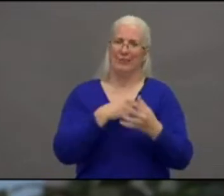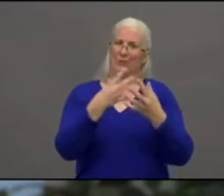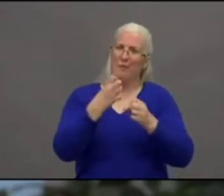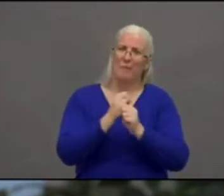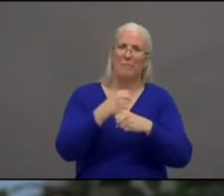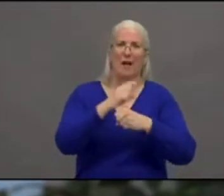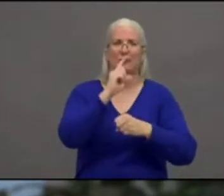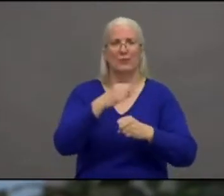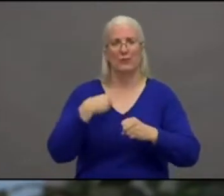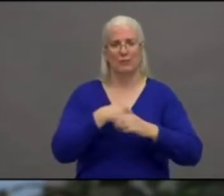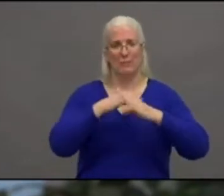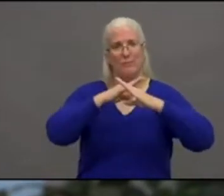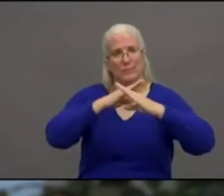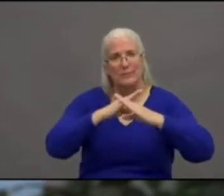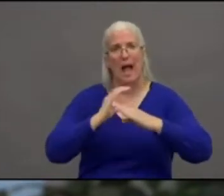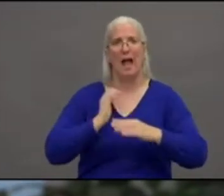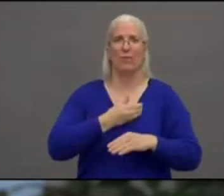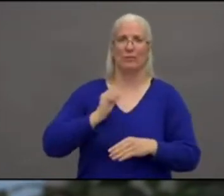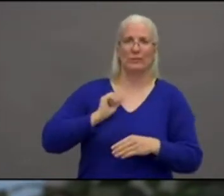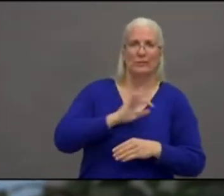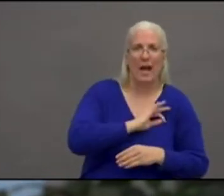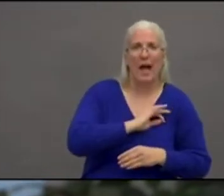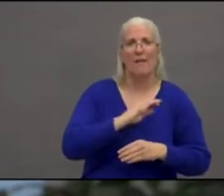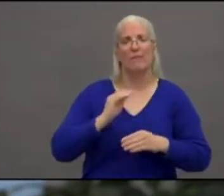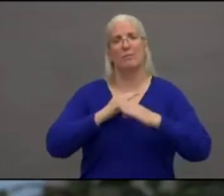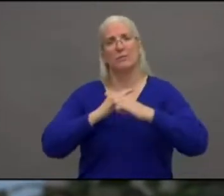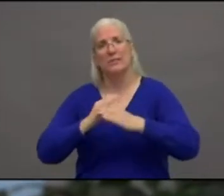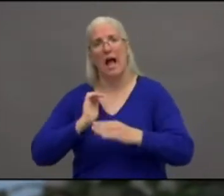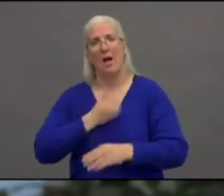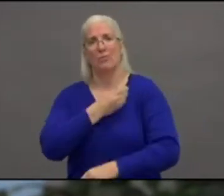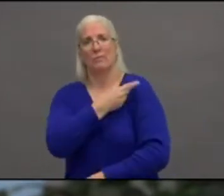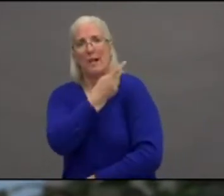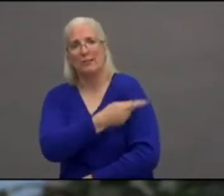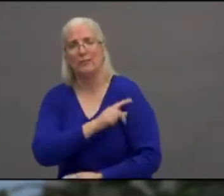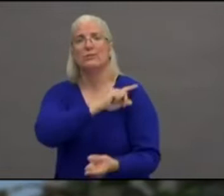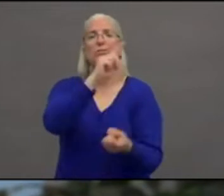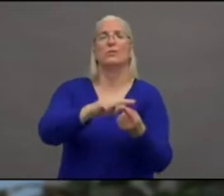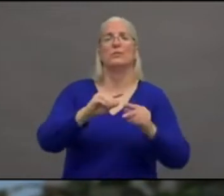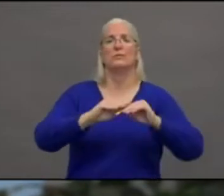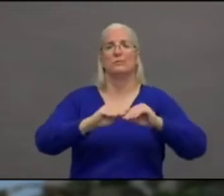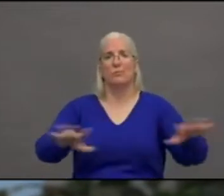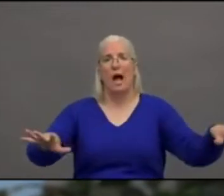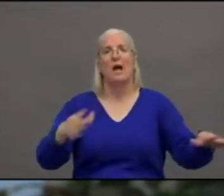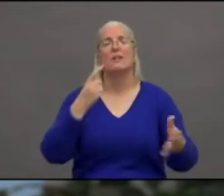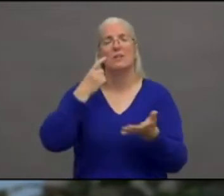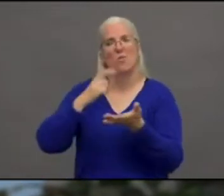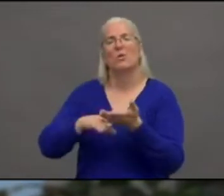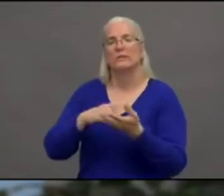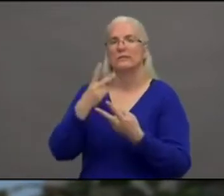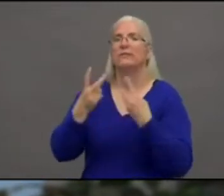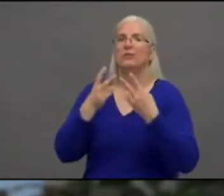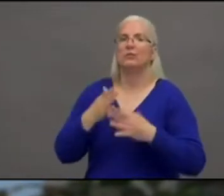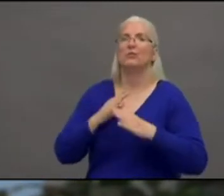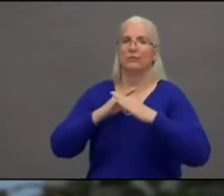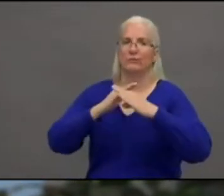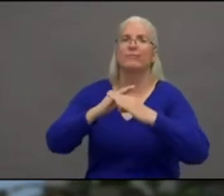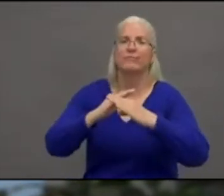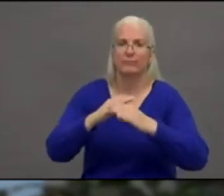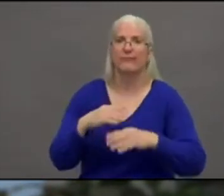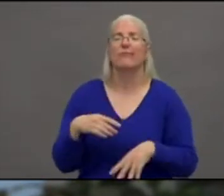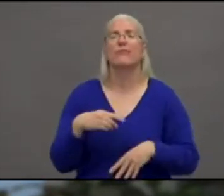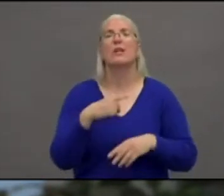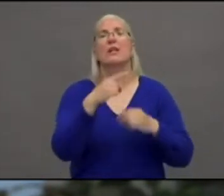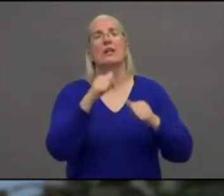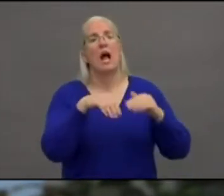COVID-19. And so you'll notice some visitor restrictions. When people come into the hospital or clinic